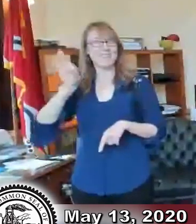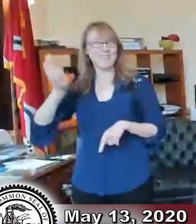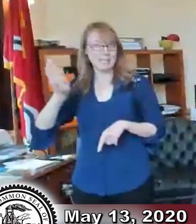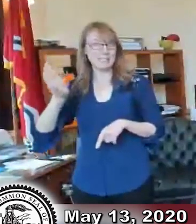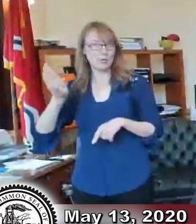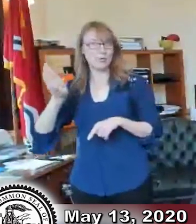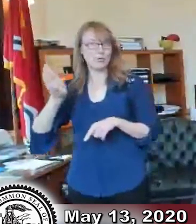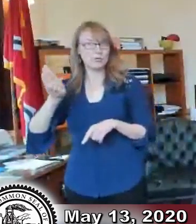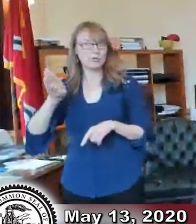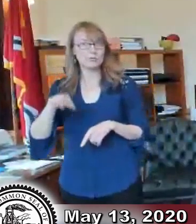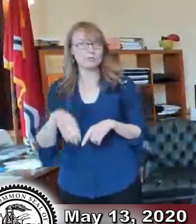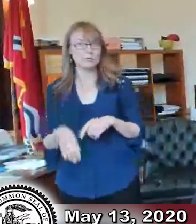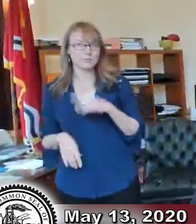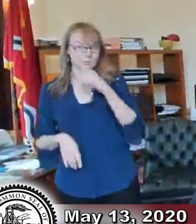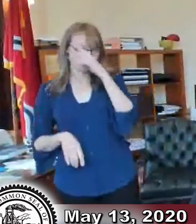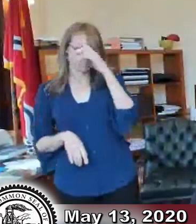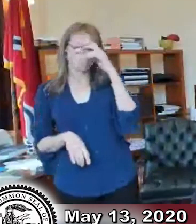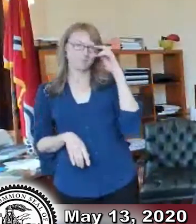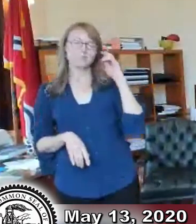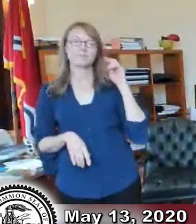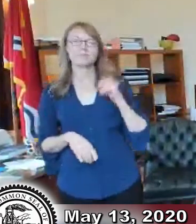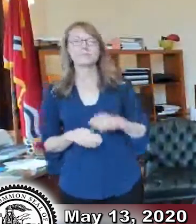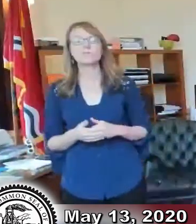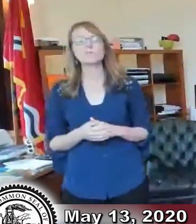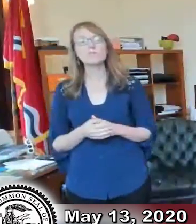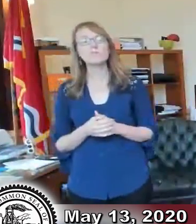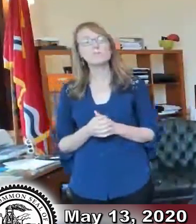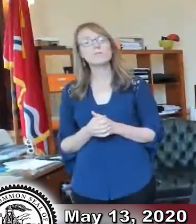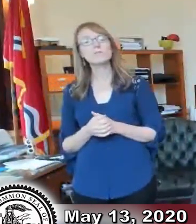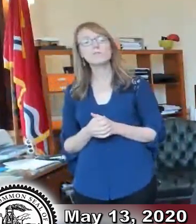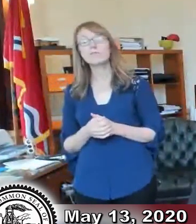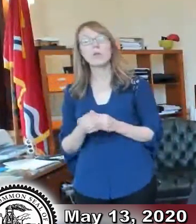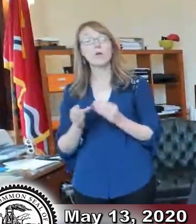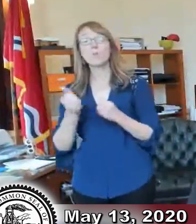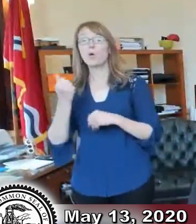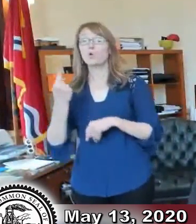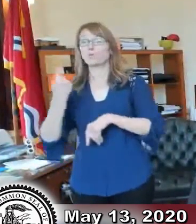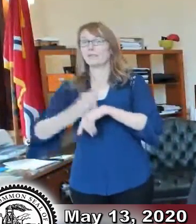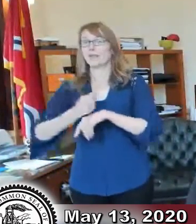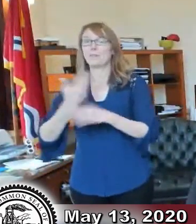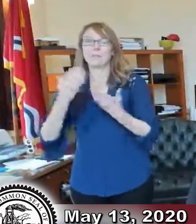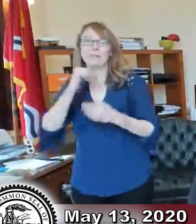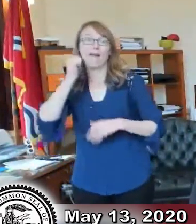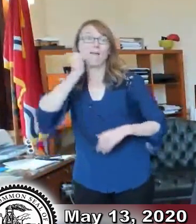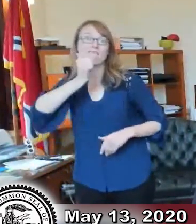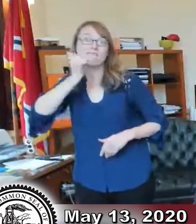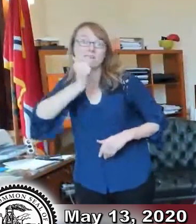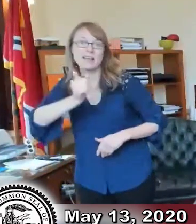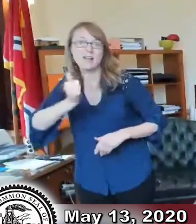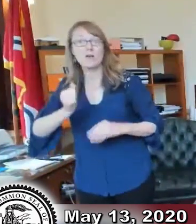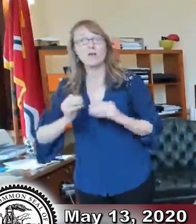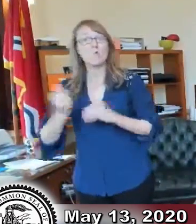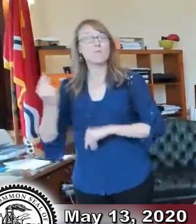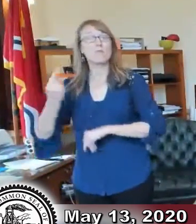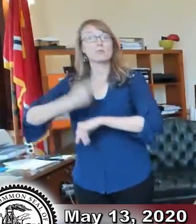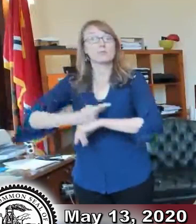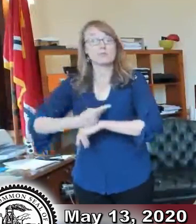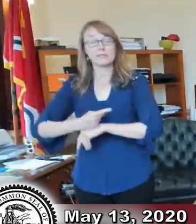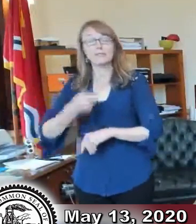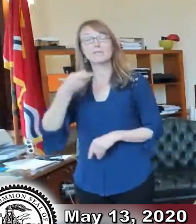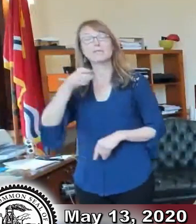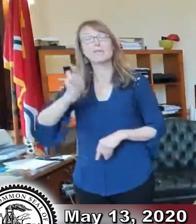So that's the best place to go see those. And most days, not every day, but most days, Dr. Garza, who's